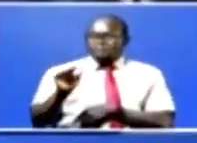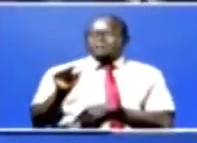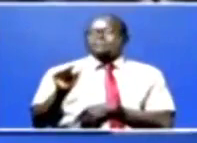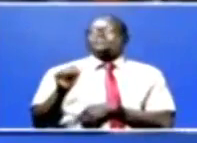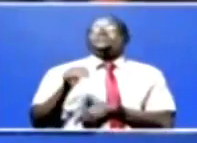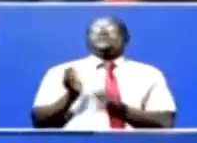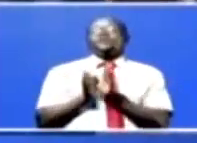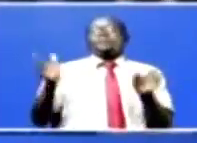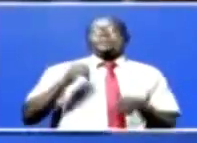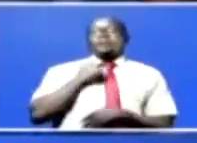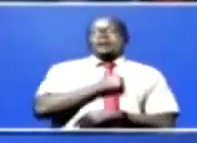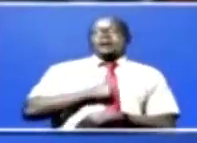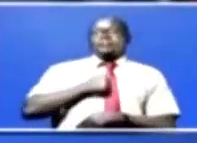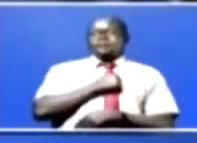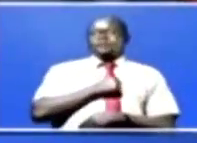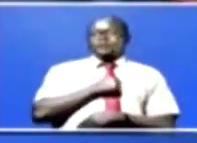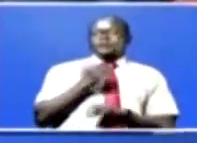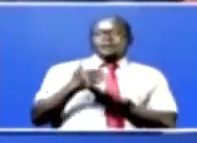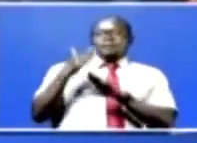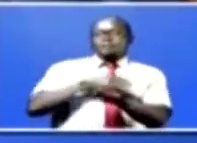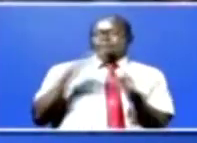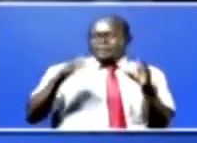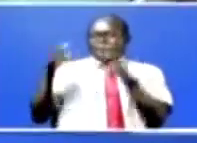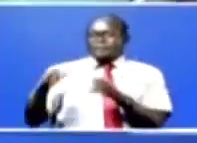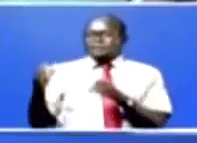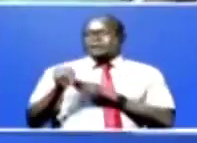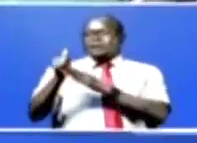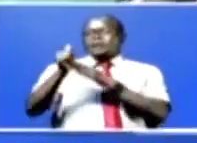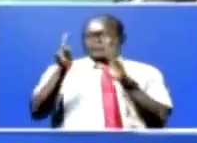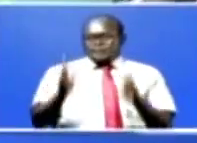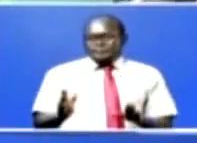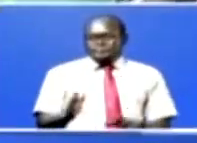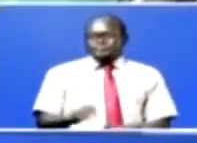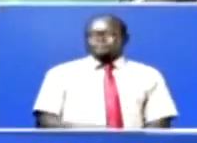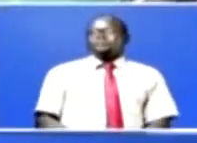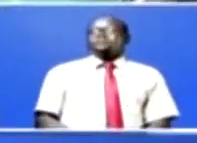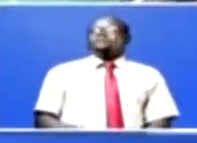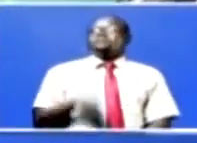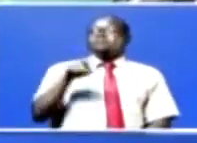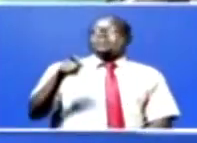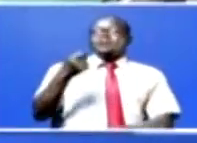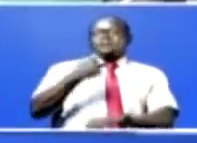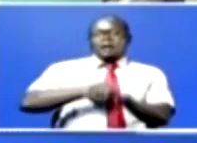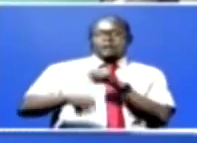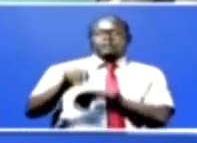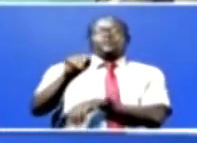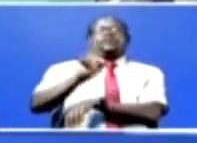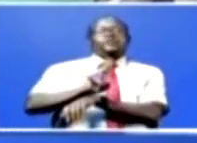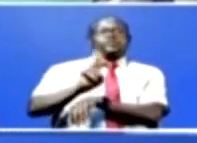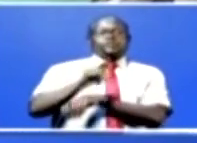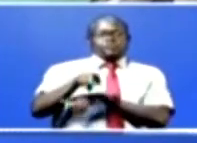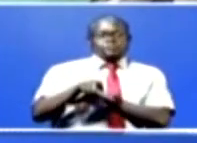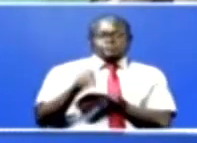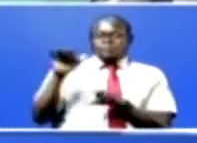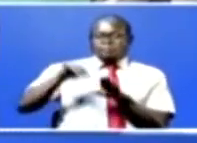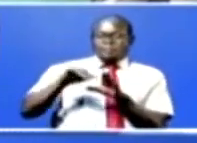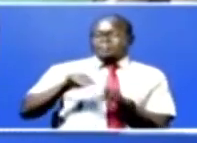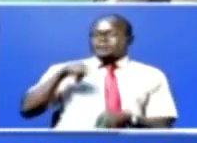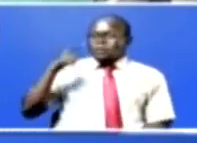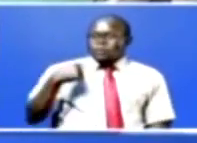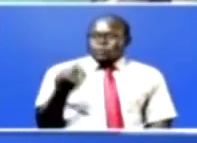publicly apologize in front of their party leaders. The party needs to invoke some disciplinary measures on members